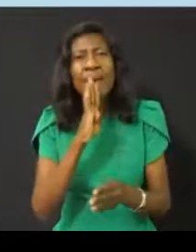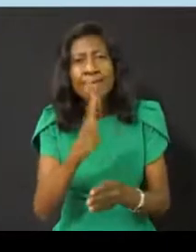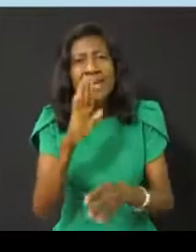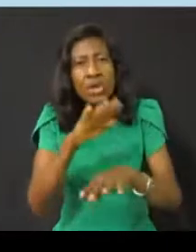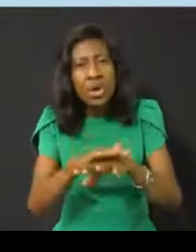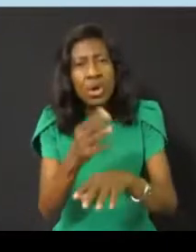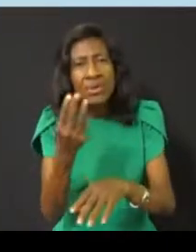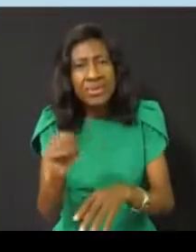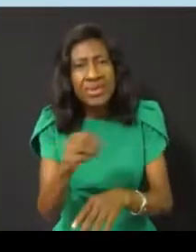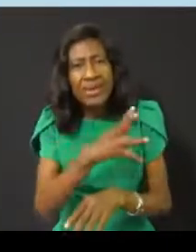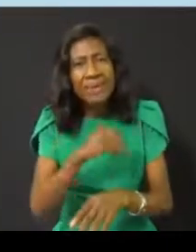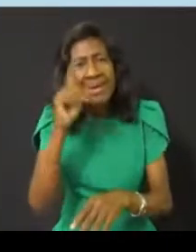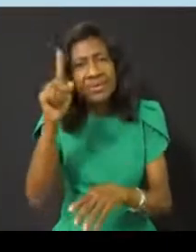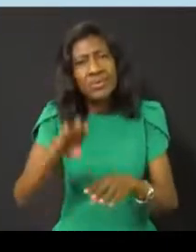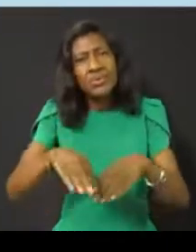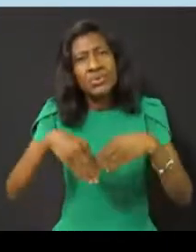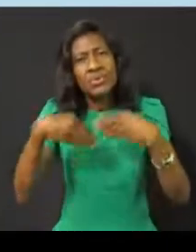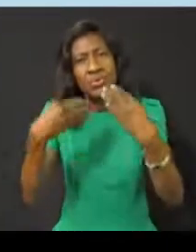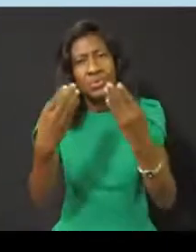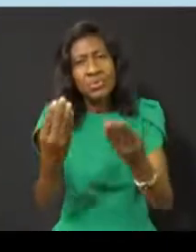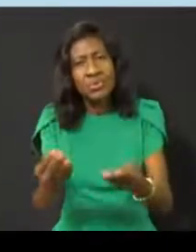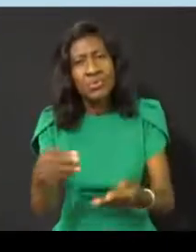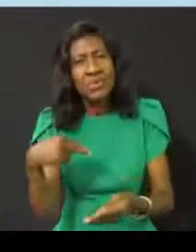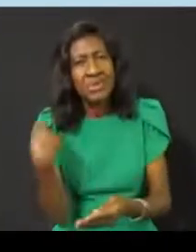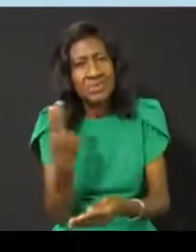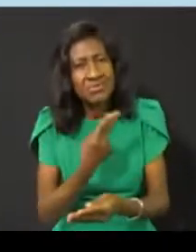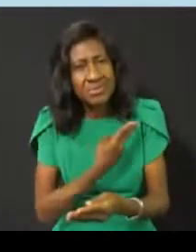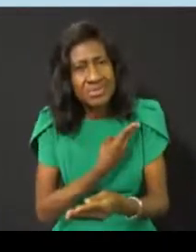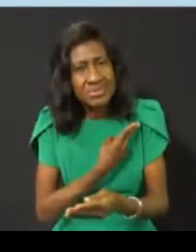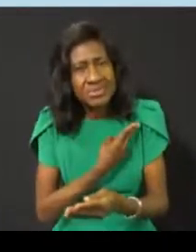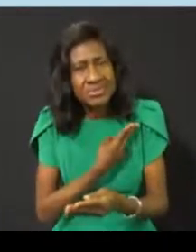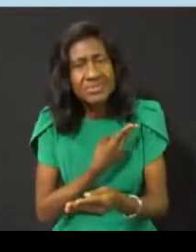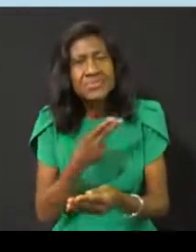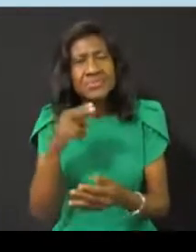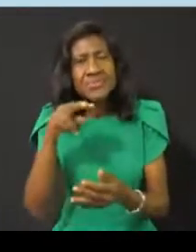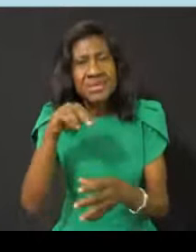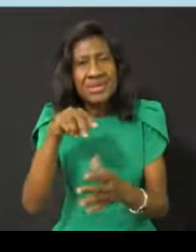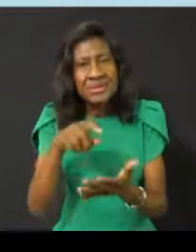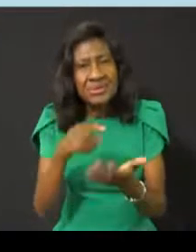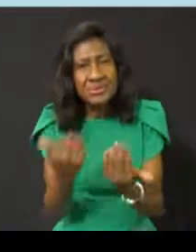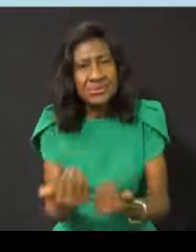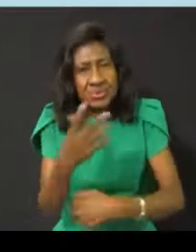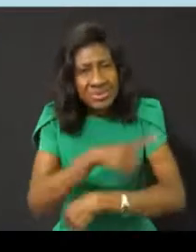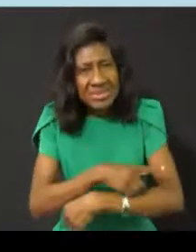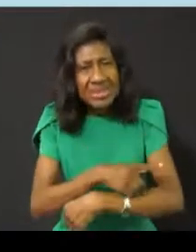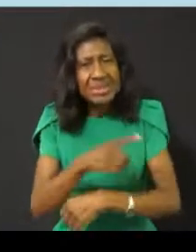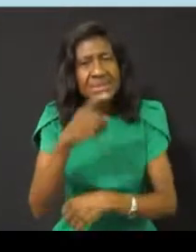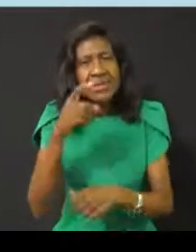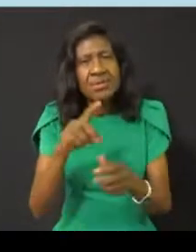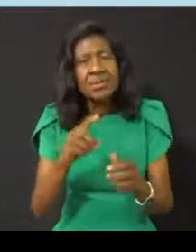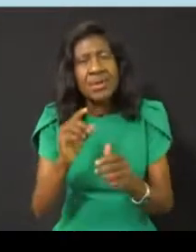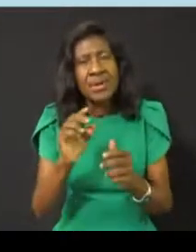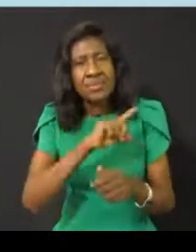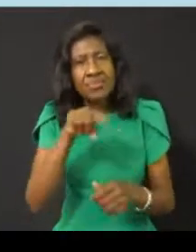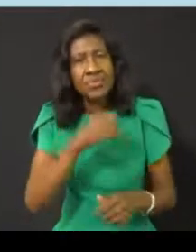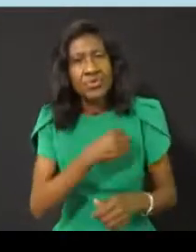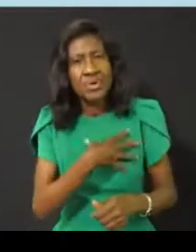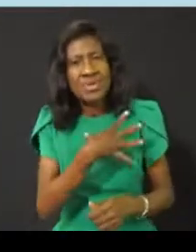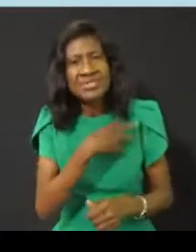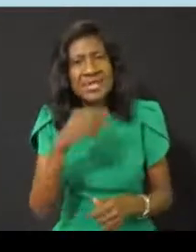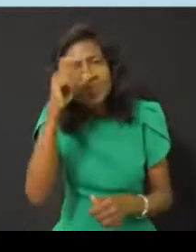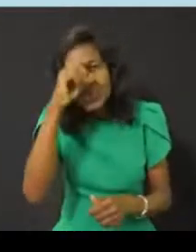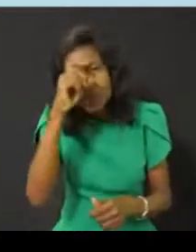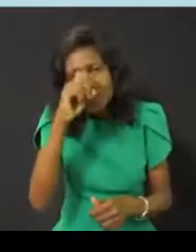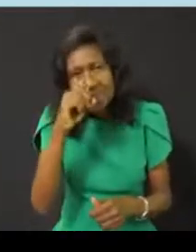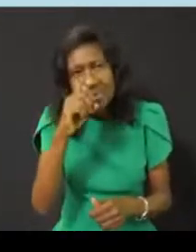may distill to us at this particular day of trouble the grace and the wisdom, the insight that we need,